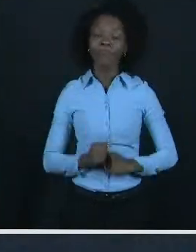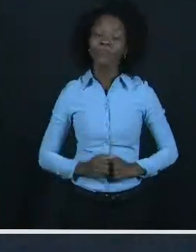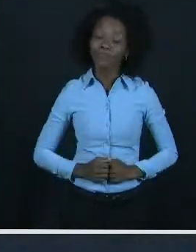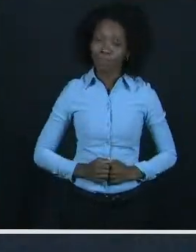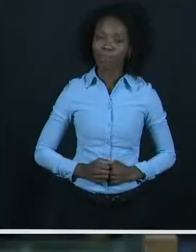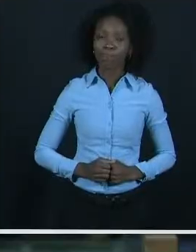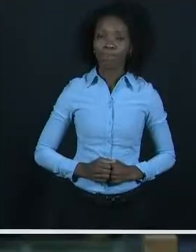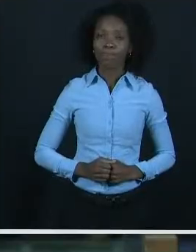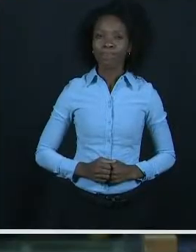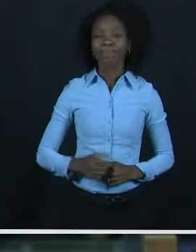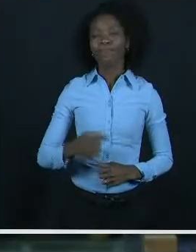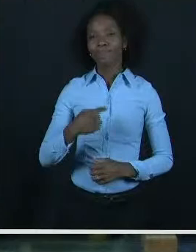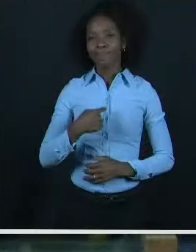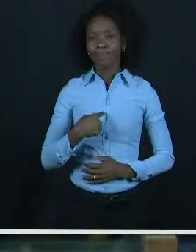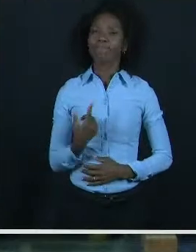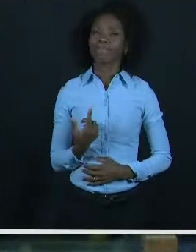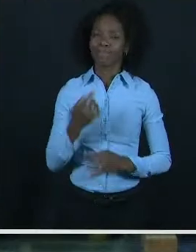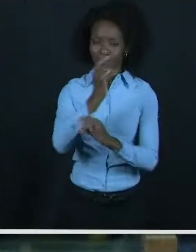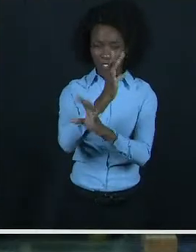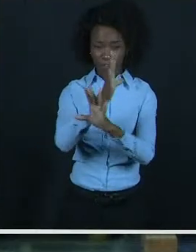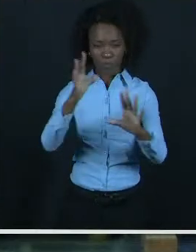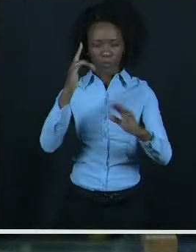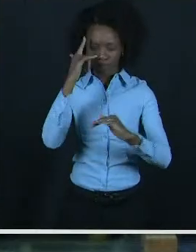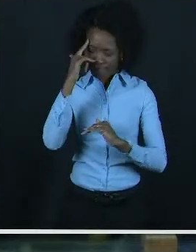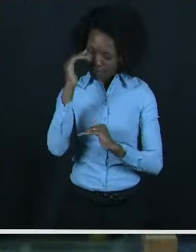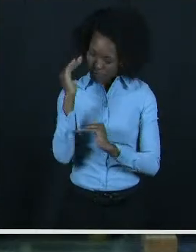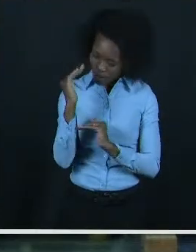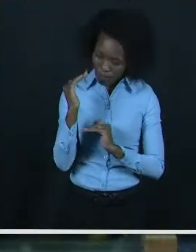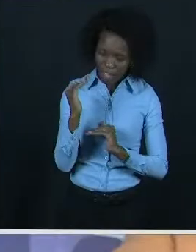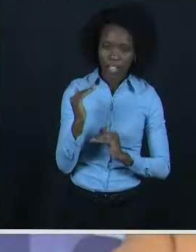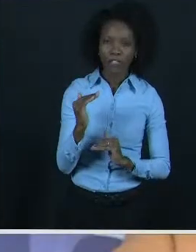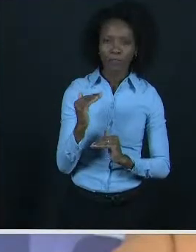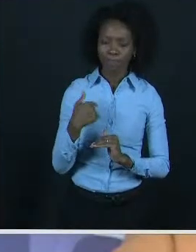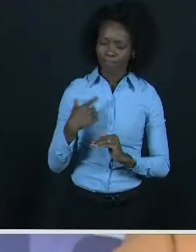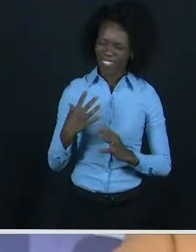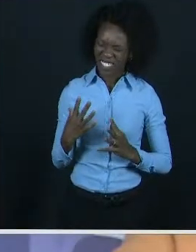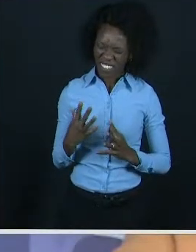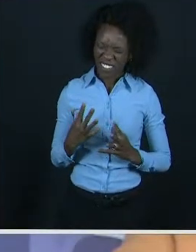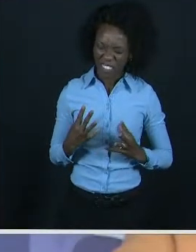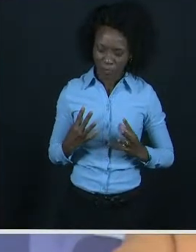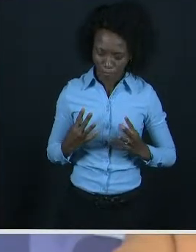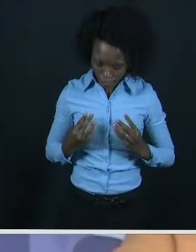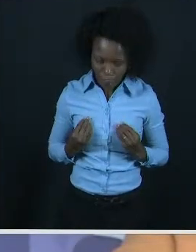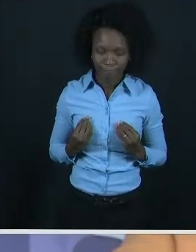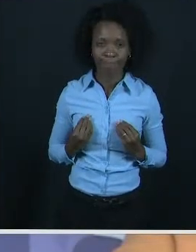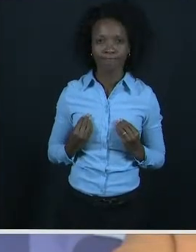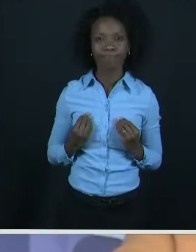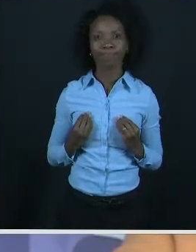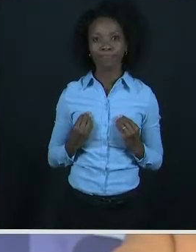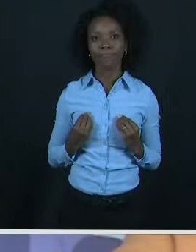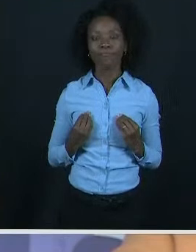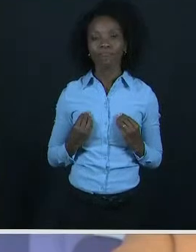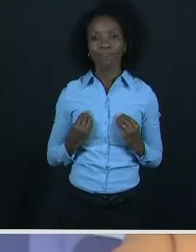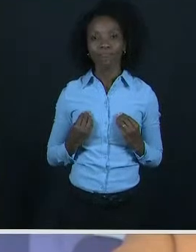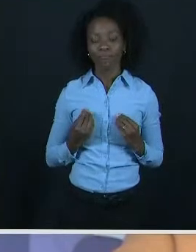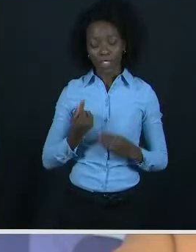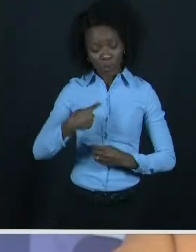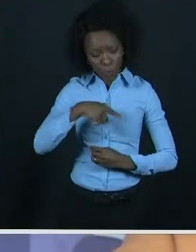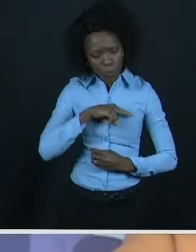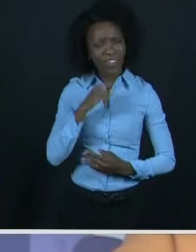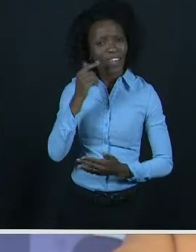And I say this with humility, with admission as well. We